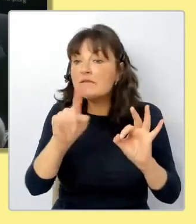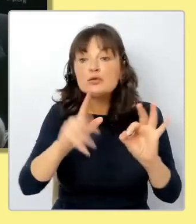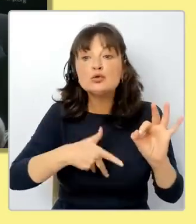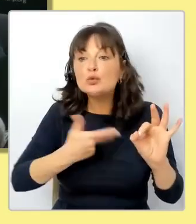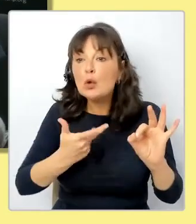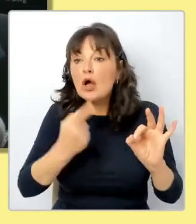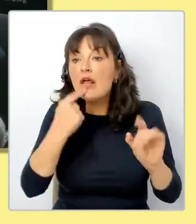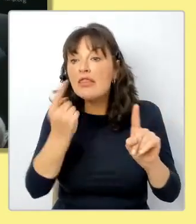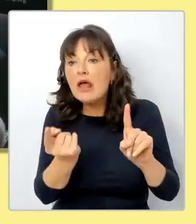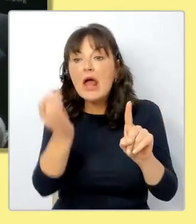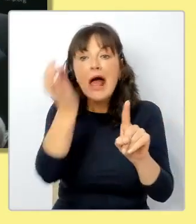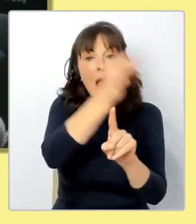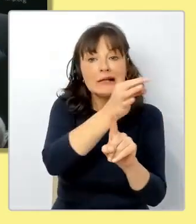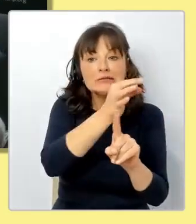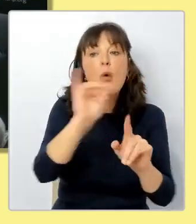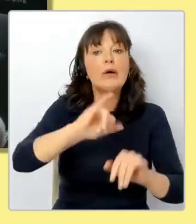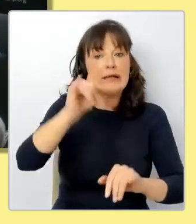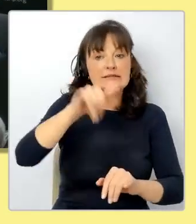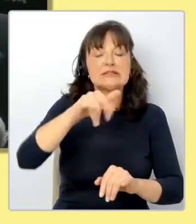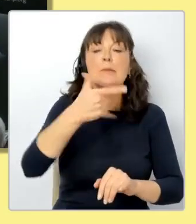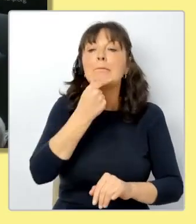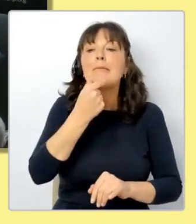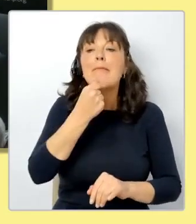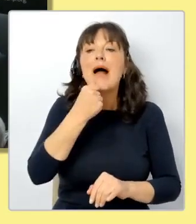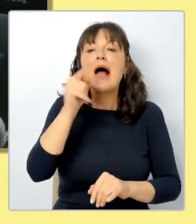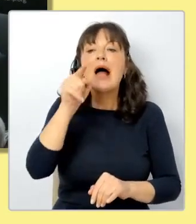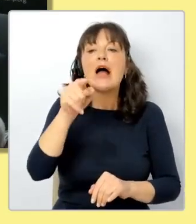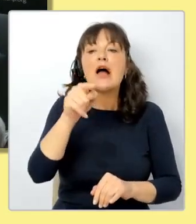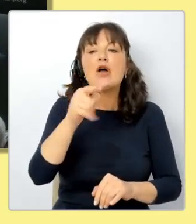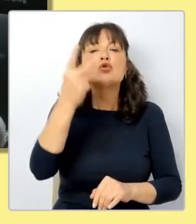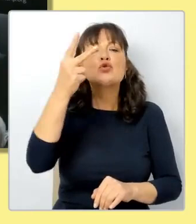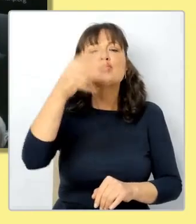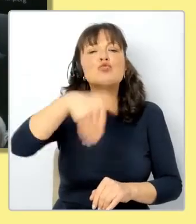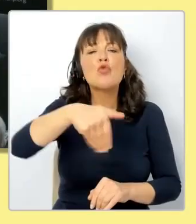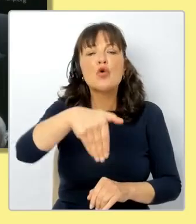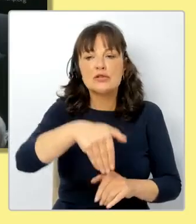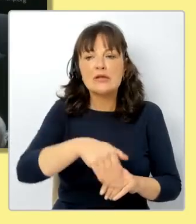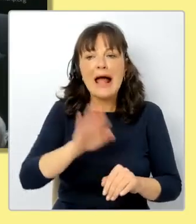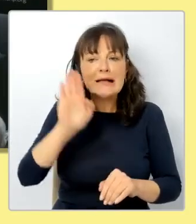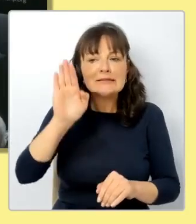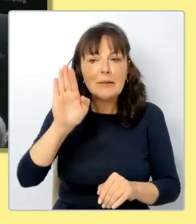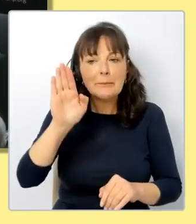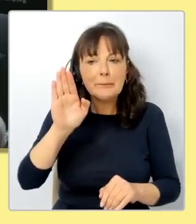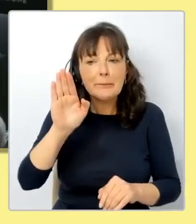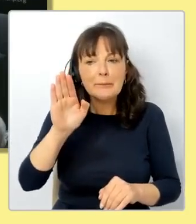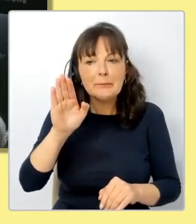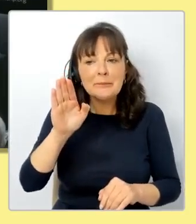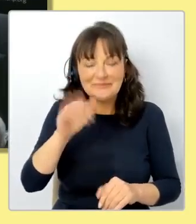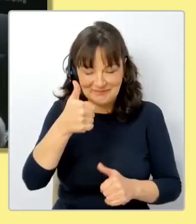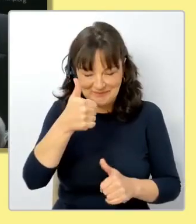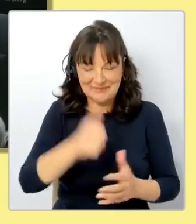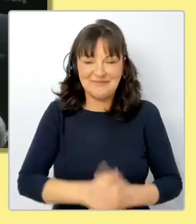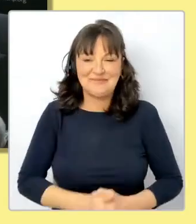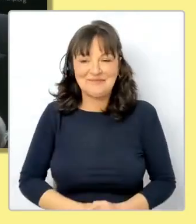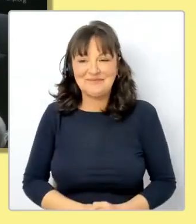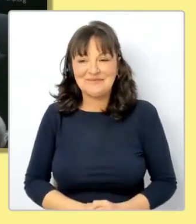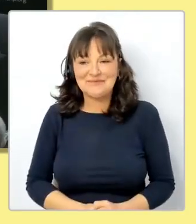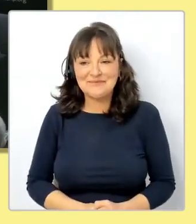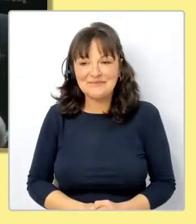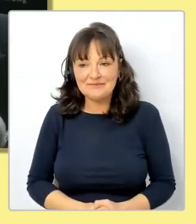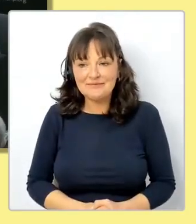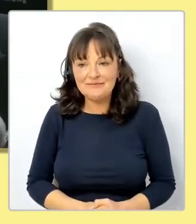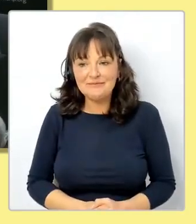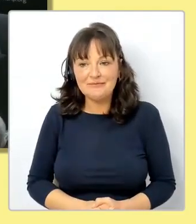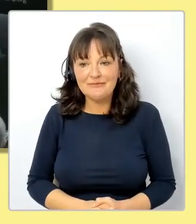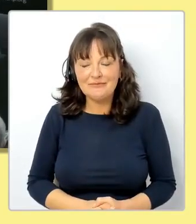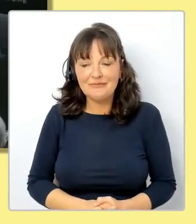there. Yes, there's a gentleman there, two rows down. Just got his hand up. Somebody with a microphone there. I promise you I'm going to finish up in